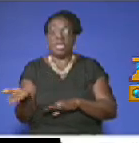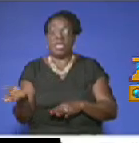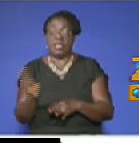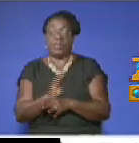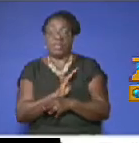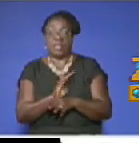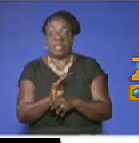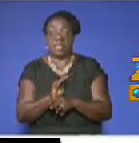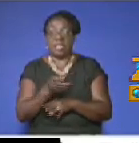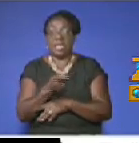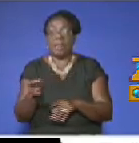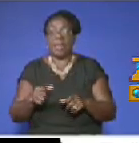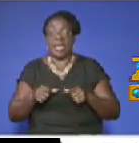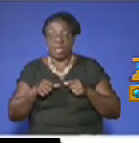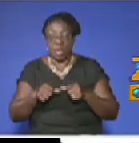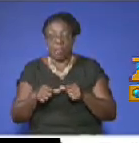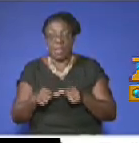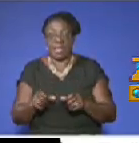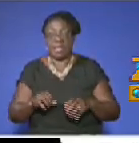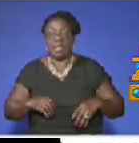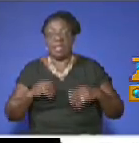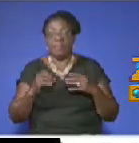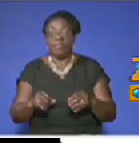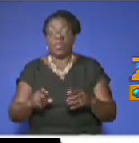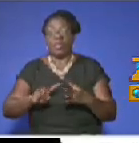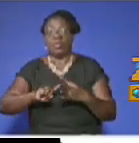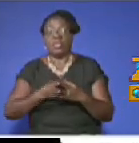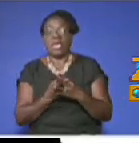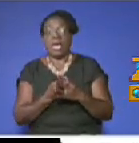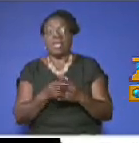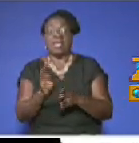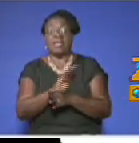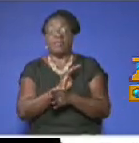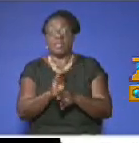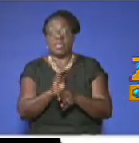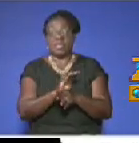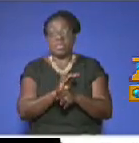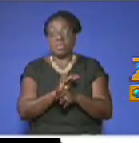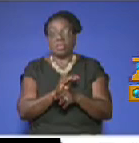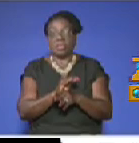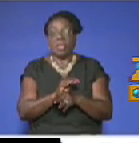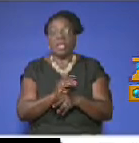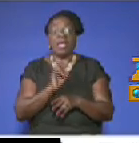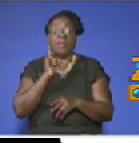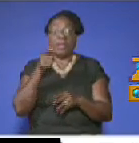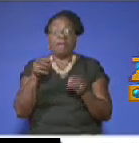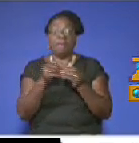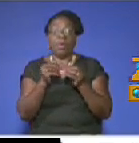They remain committed to the implementation of these projects, which I will have more to say